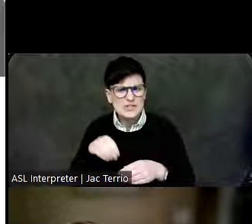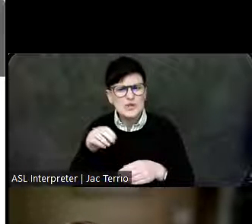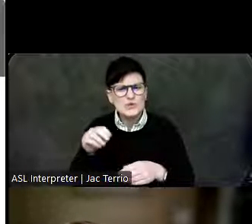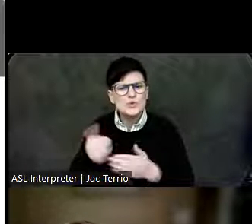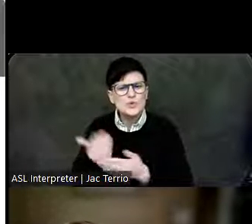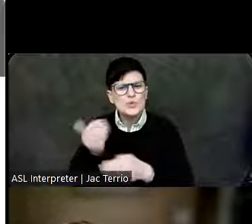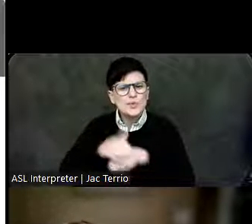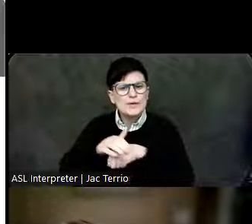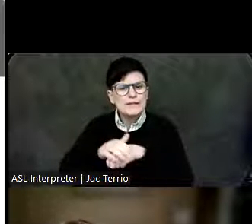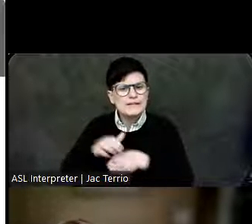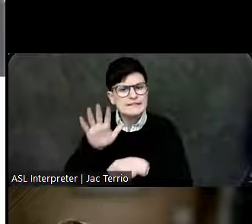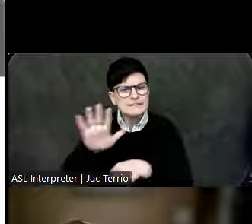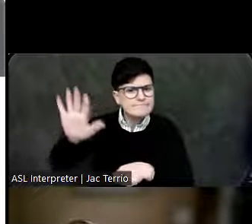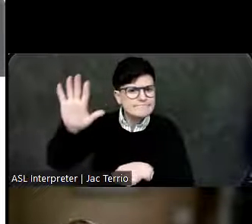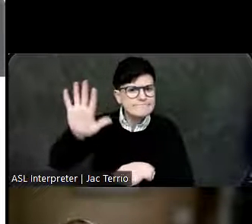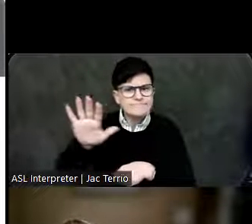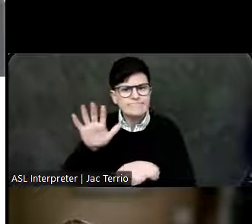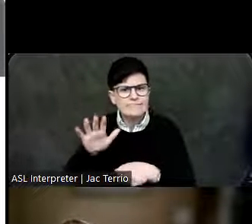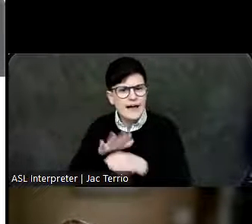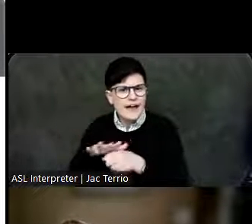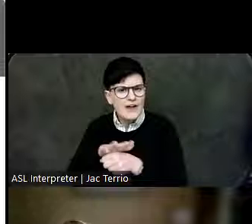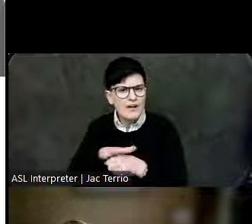easy, closer by?